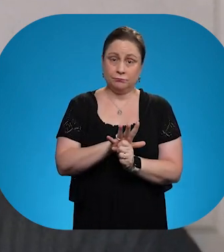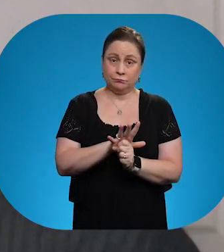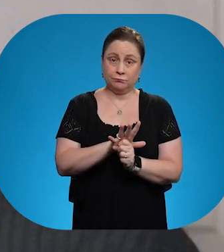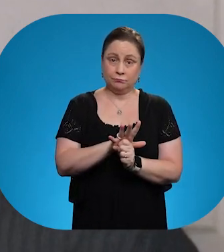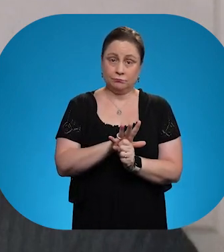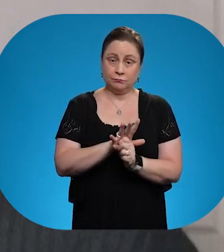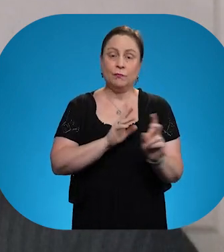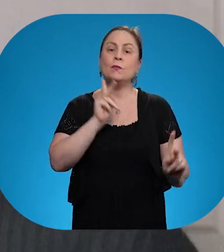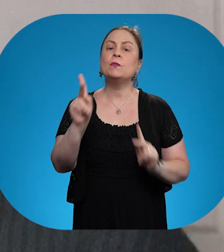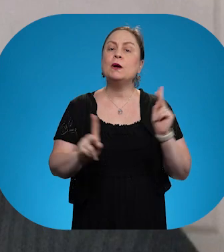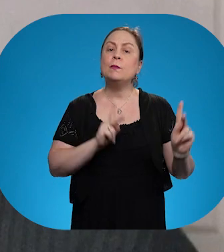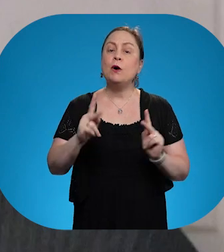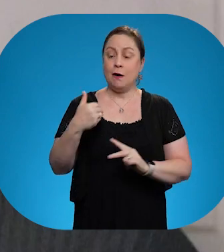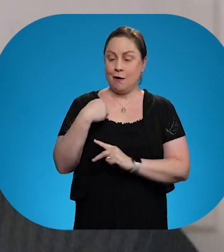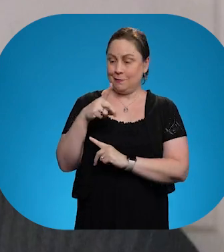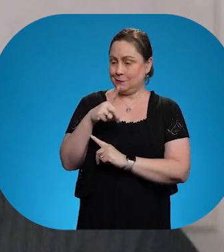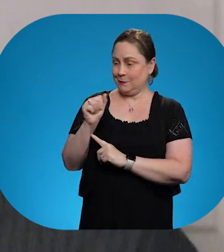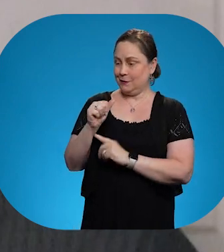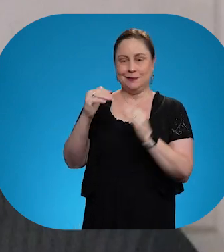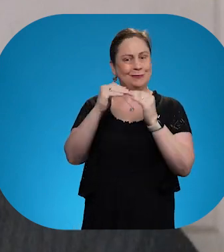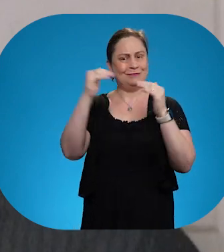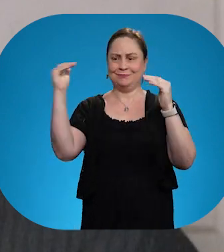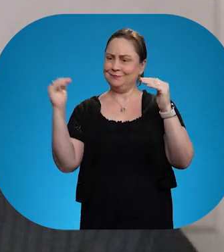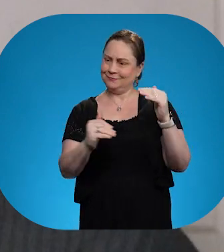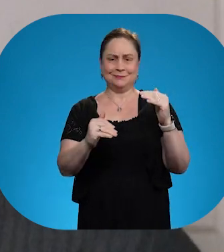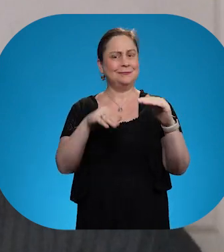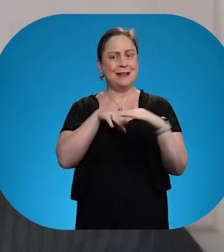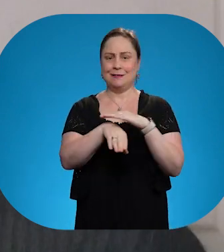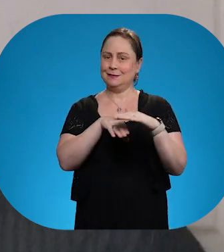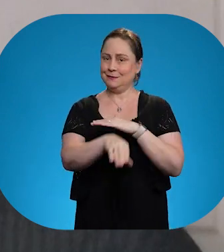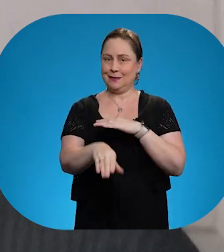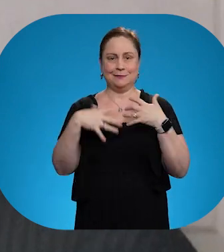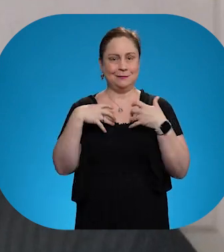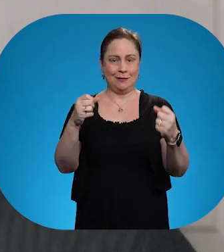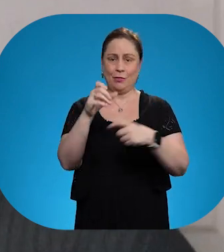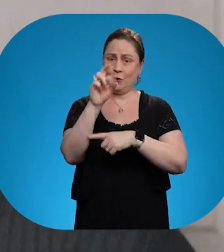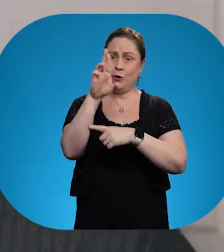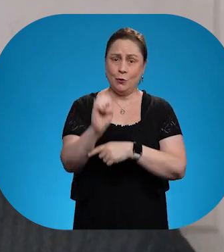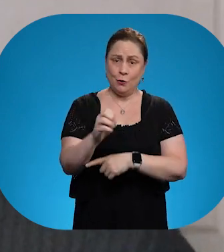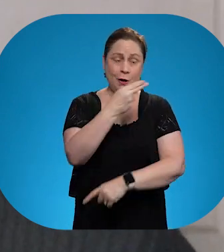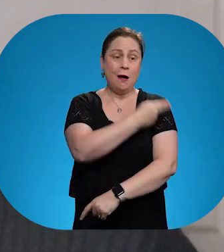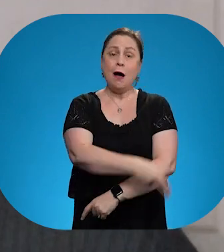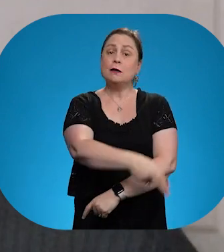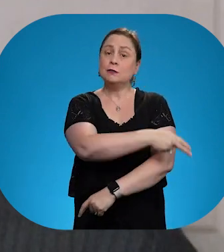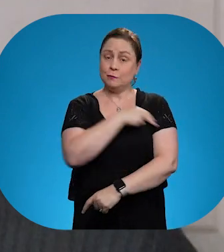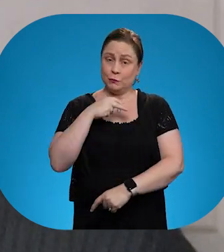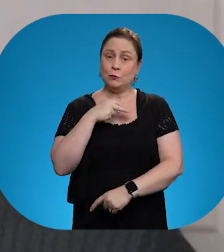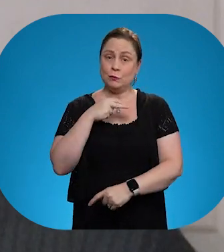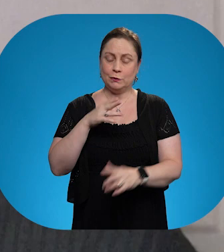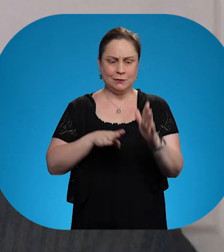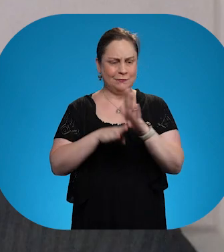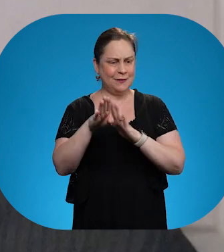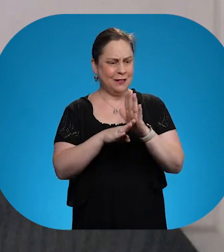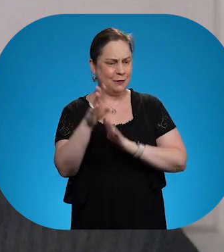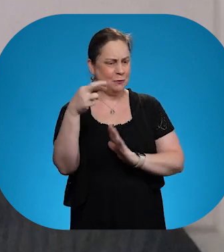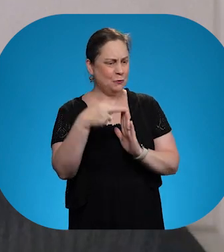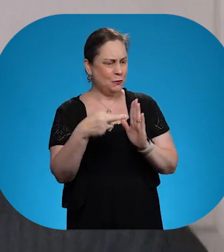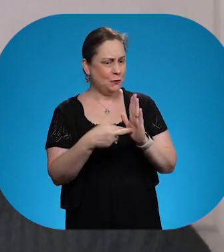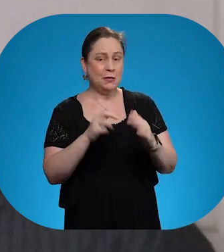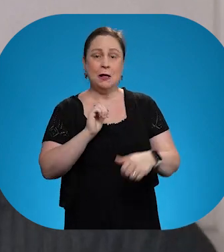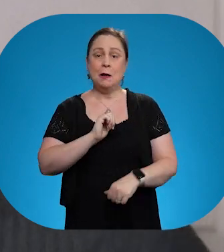In the pandemic in 2020, at the onset, people with disabilities faced unequal access to health